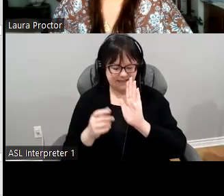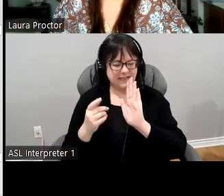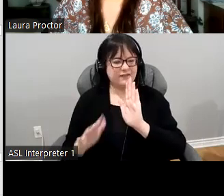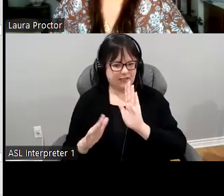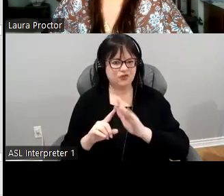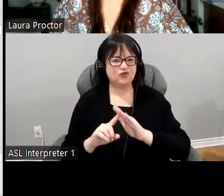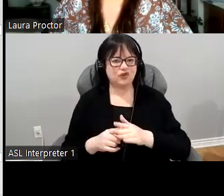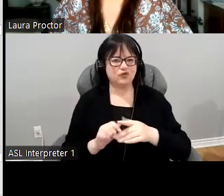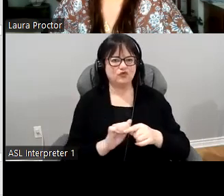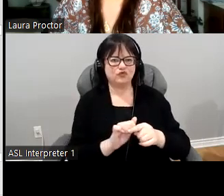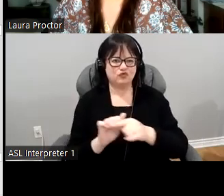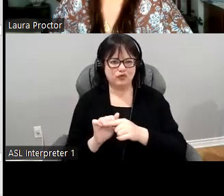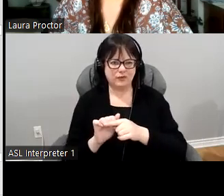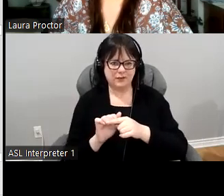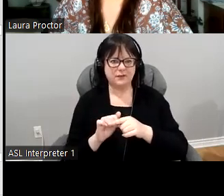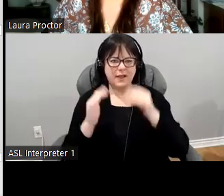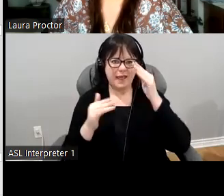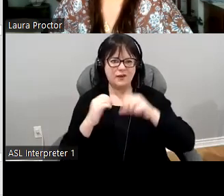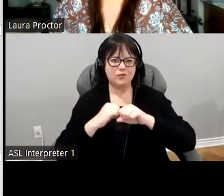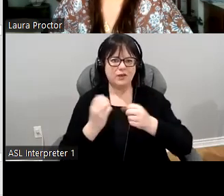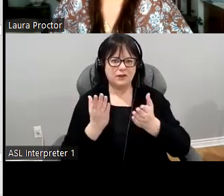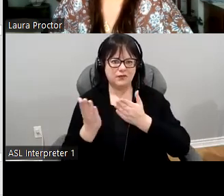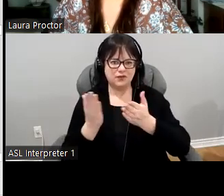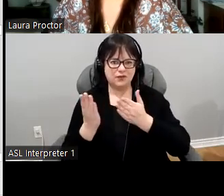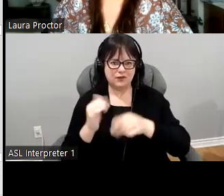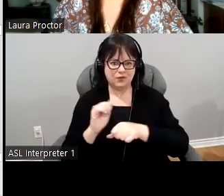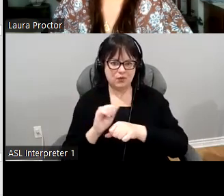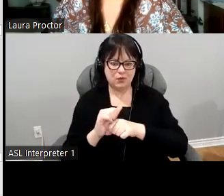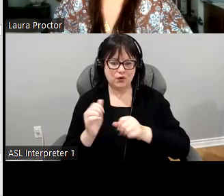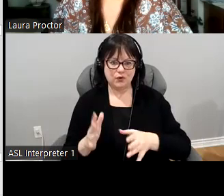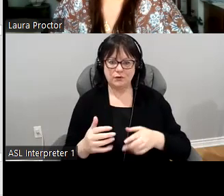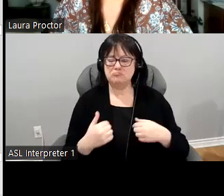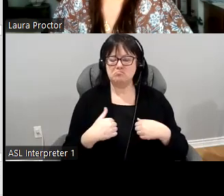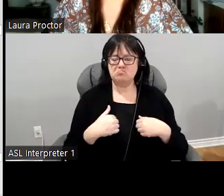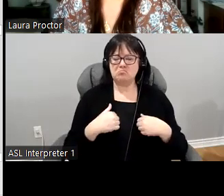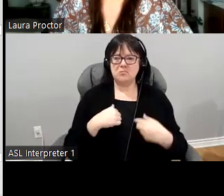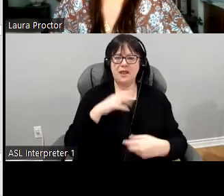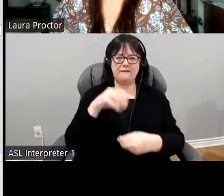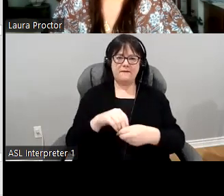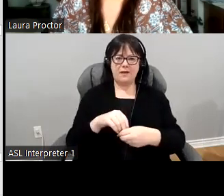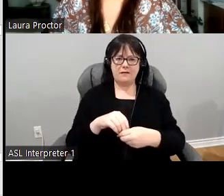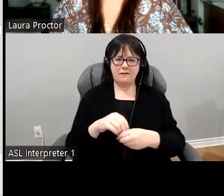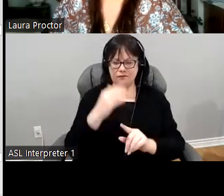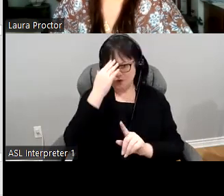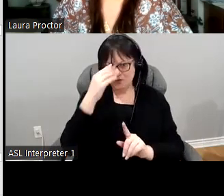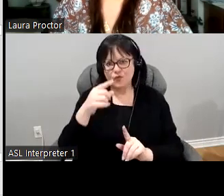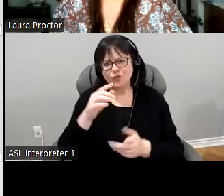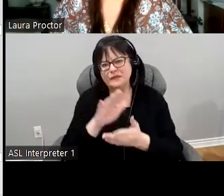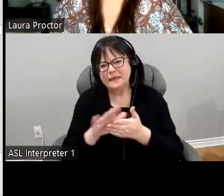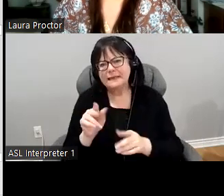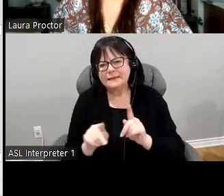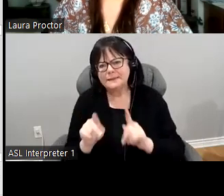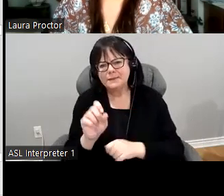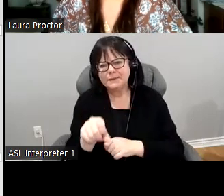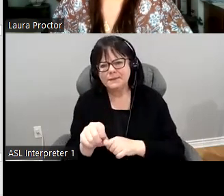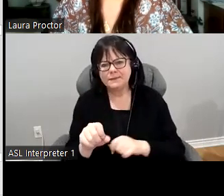workers on this program. And I'll put this program, again, it's not a program that I'm involved in other than they're really nice people. But I will